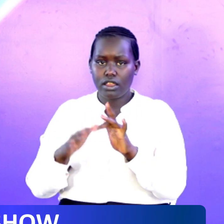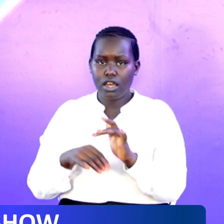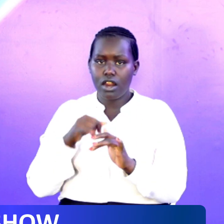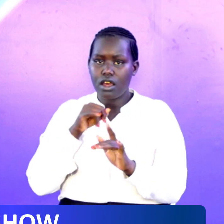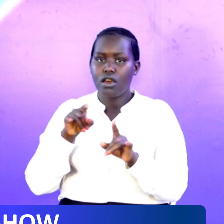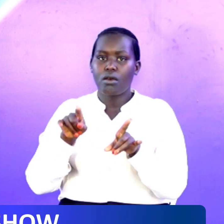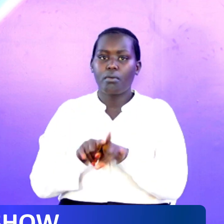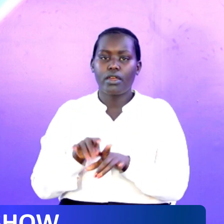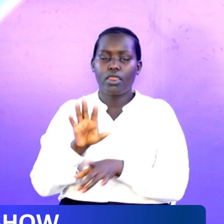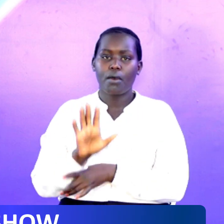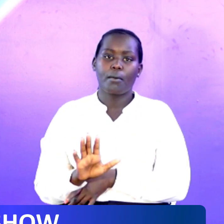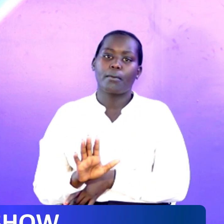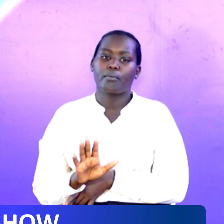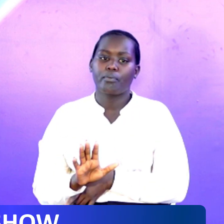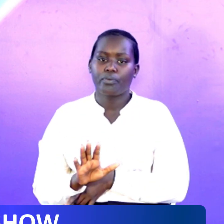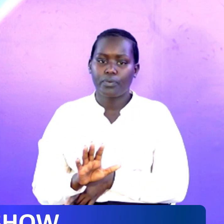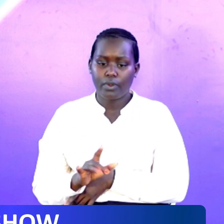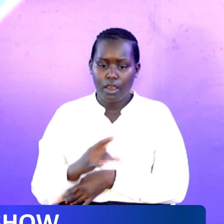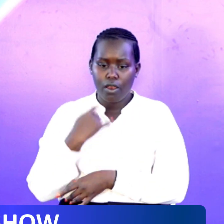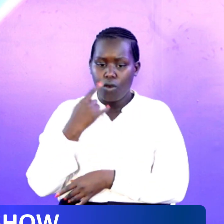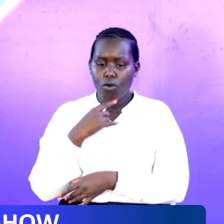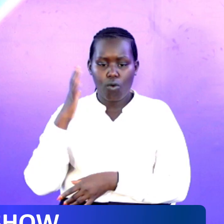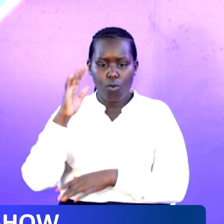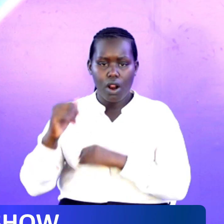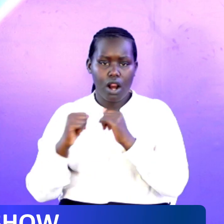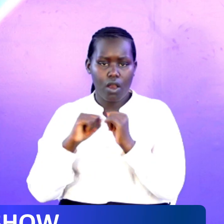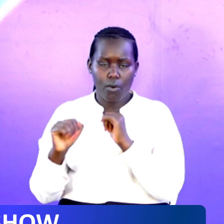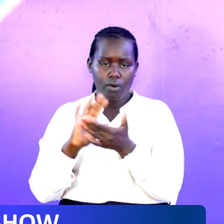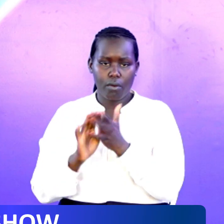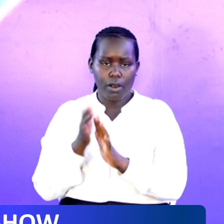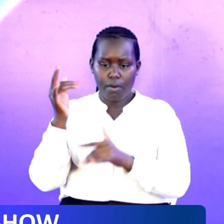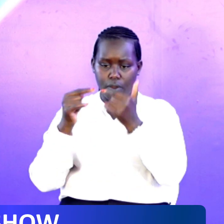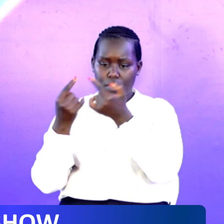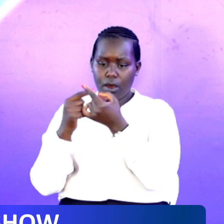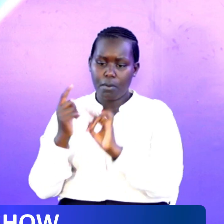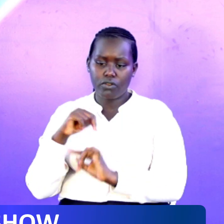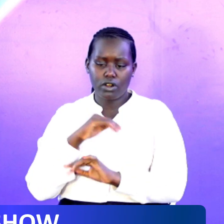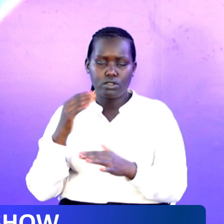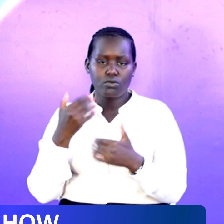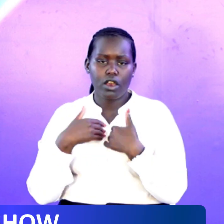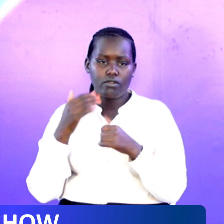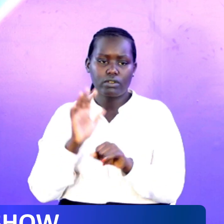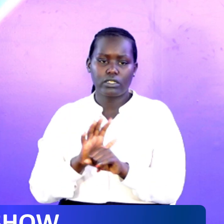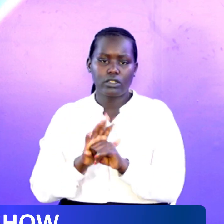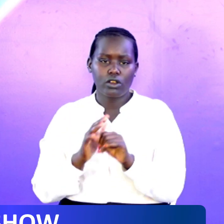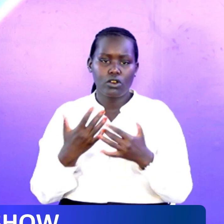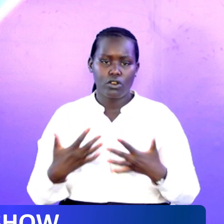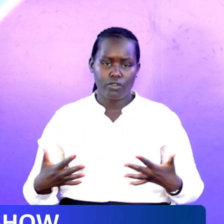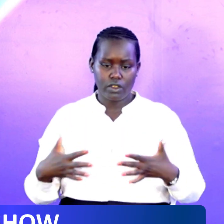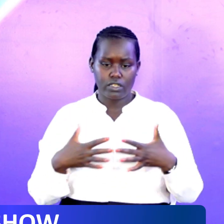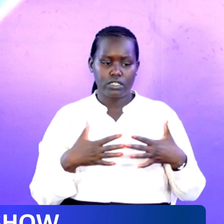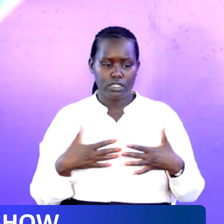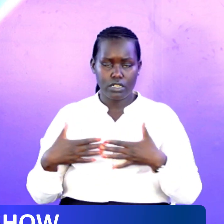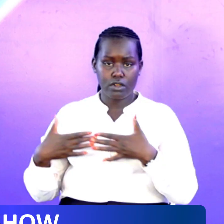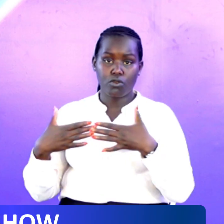you take a stick. Nenda kwa kiwanja. Mwenye atakimbia ndiye atakuwa ameshindwa. But for us, we have so many things democracy. We could say, let us discuss